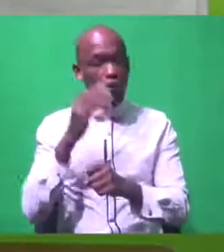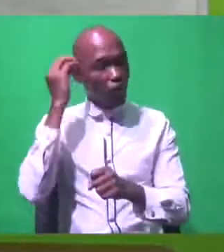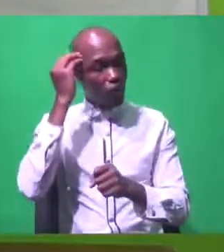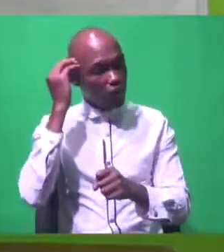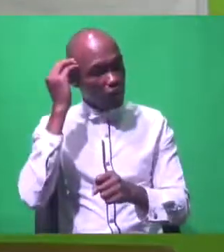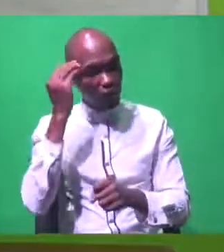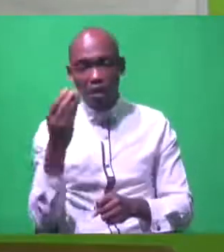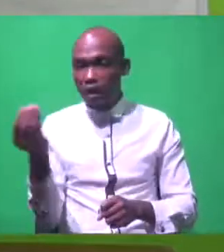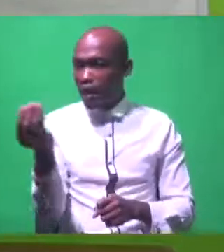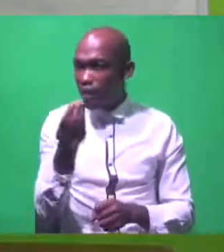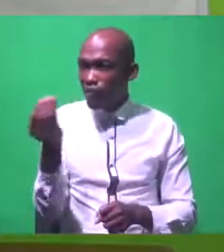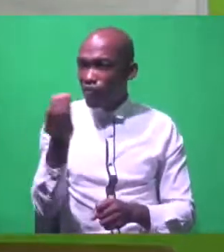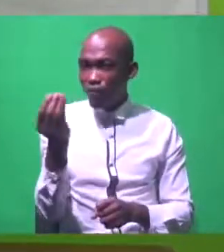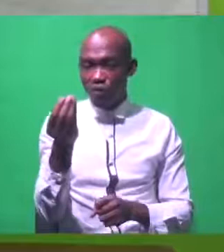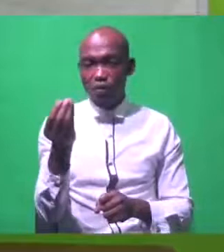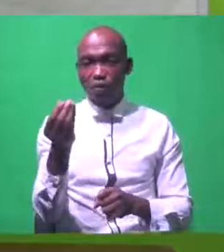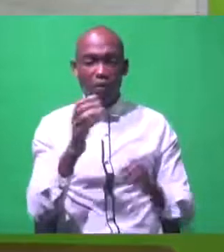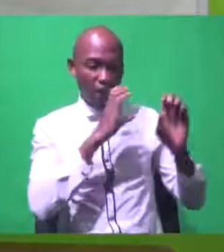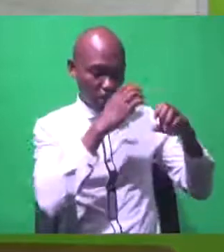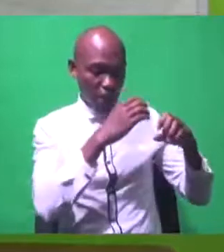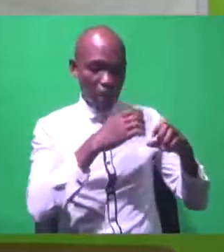science practices.